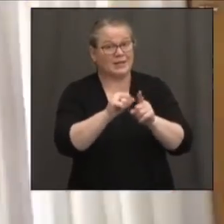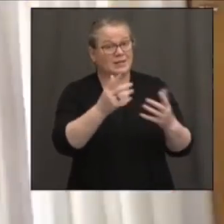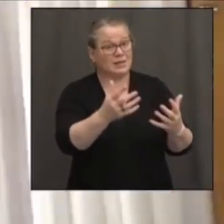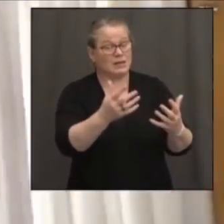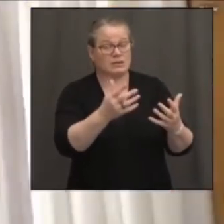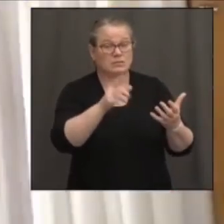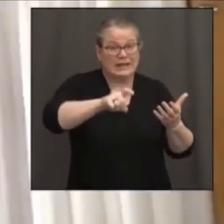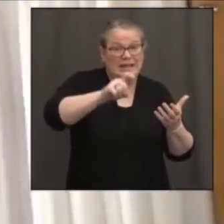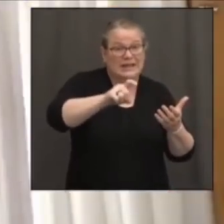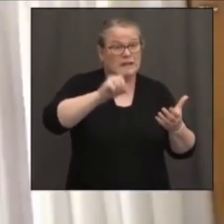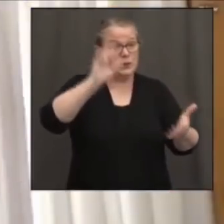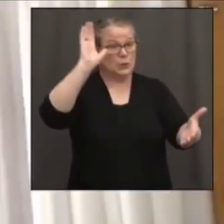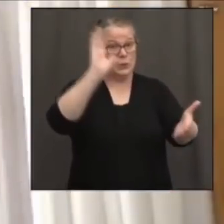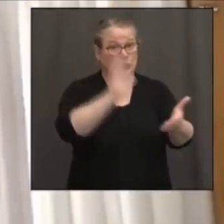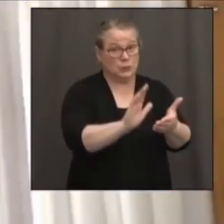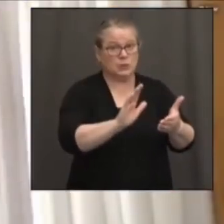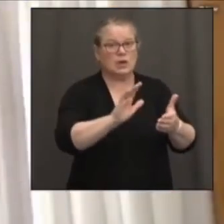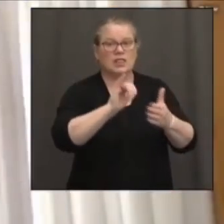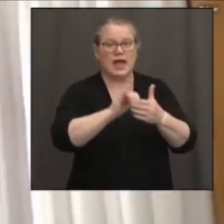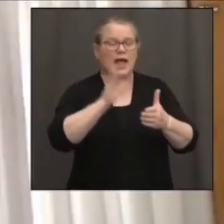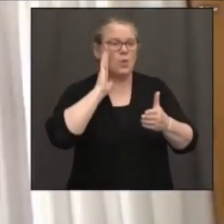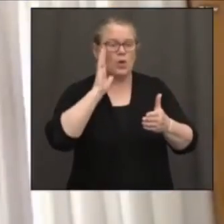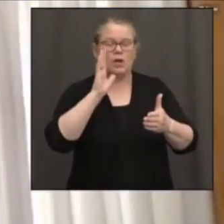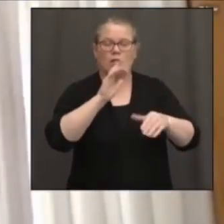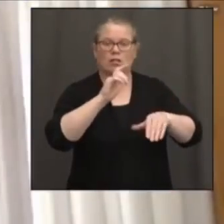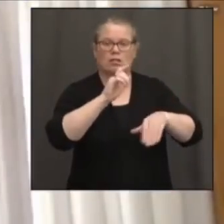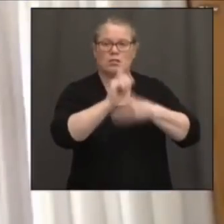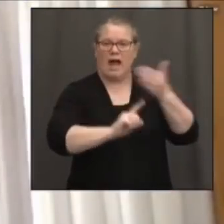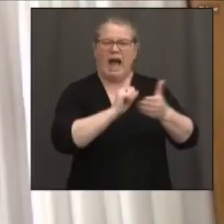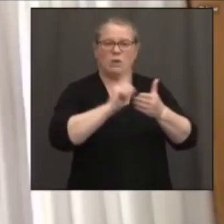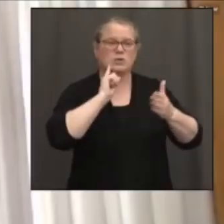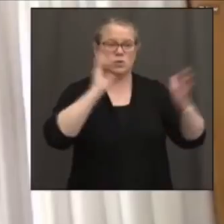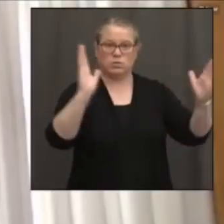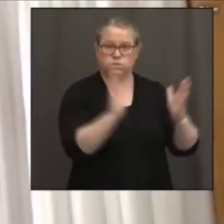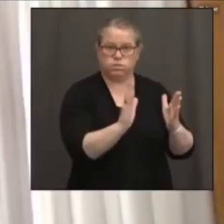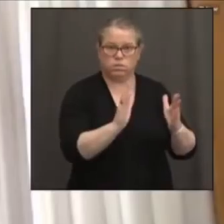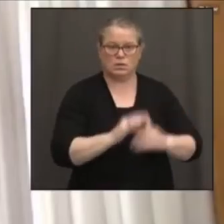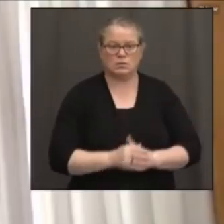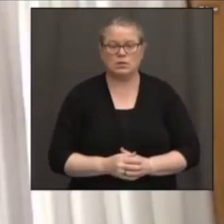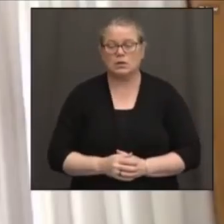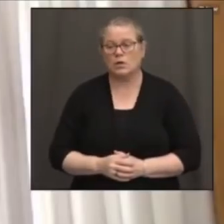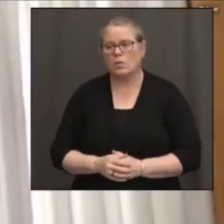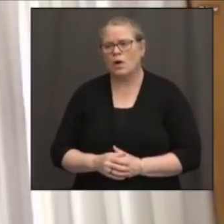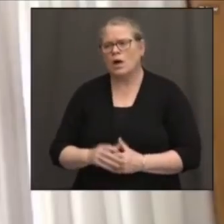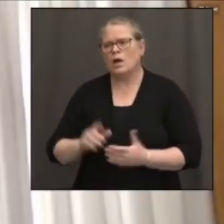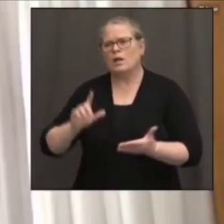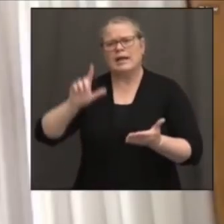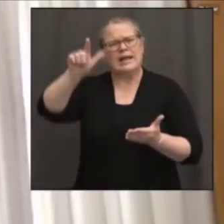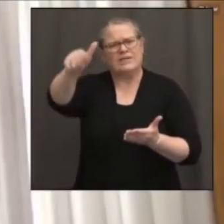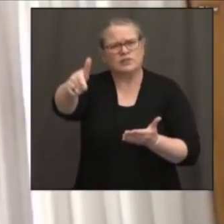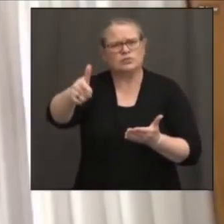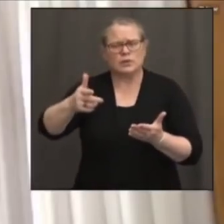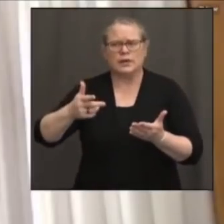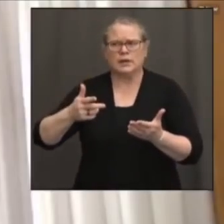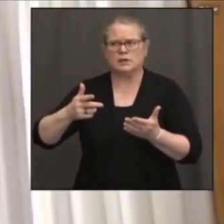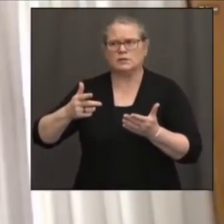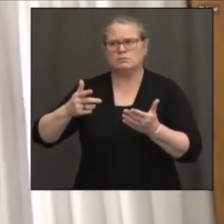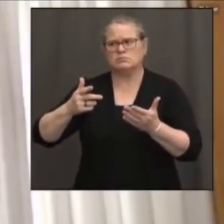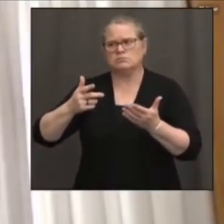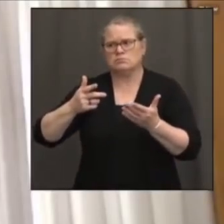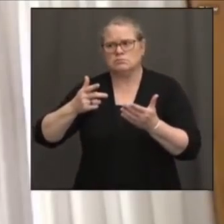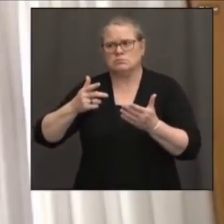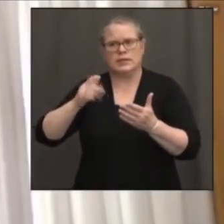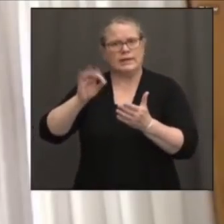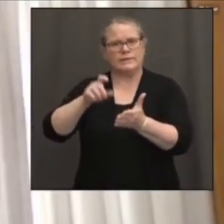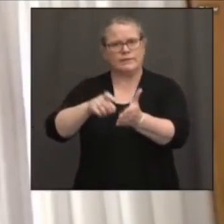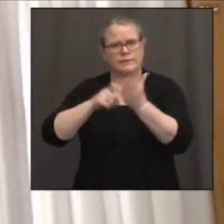eventually, the mass vaccination sites won't have sufficient demand to make it, make sense to continue operating all of them at least. I'm hopeful that we